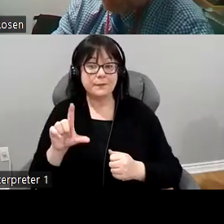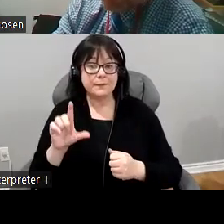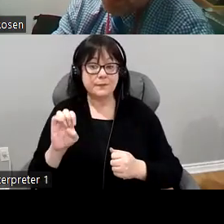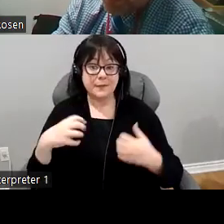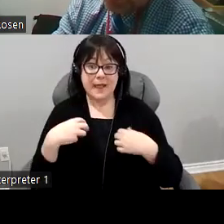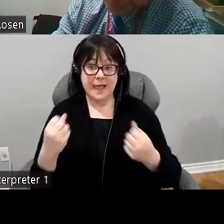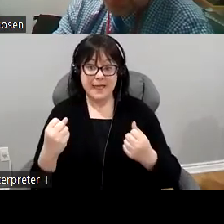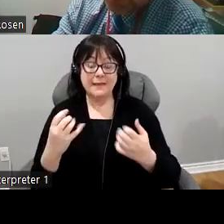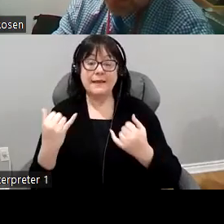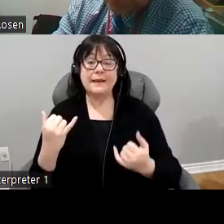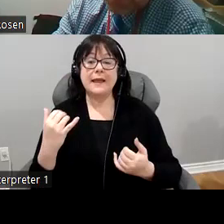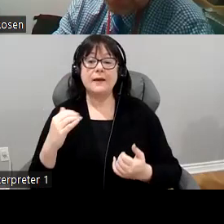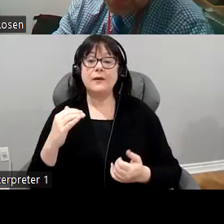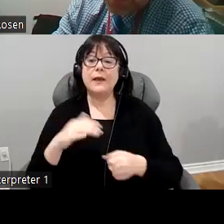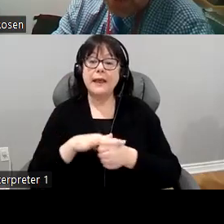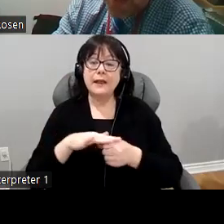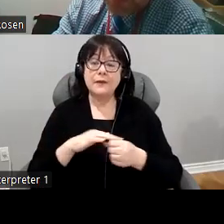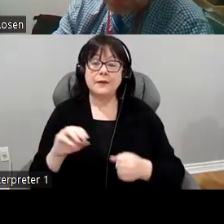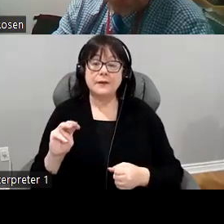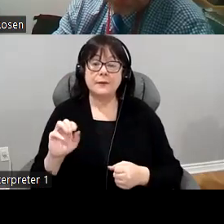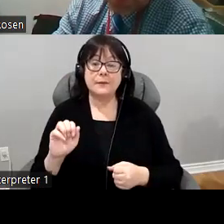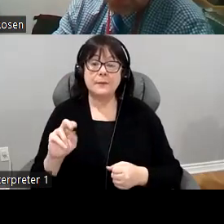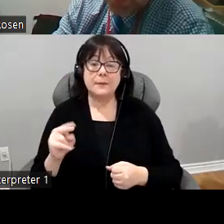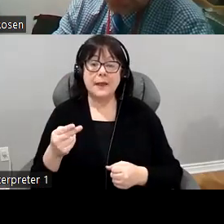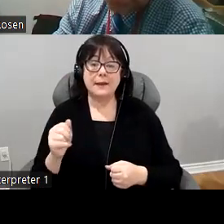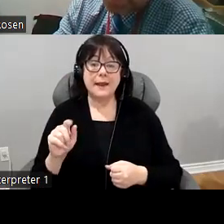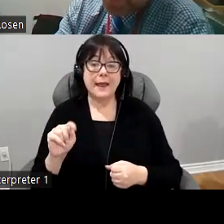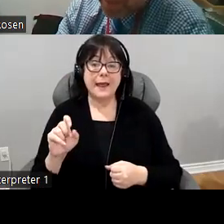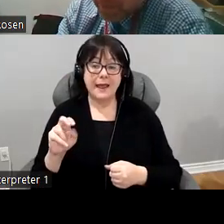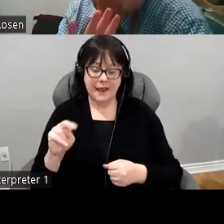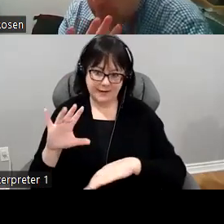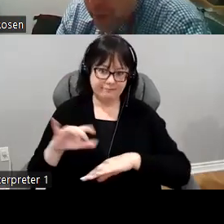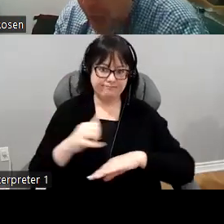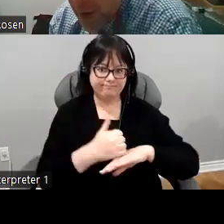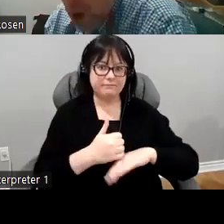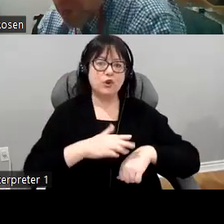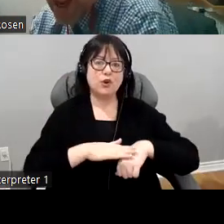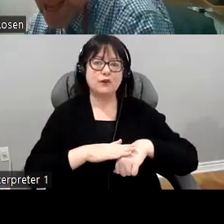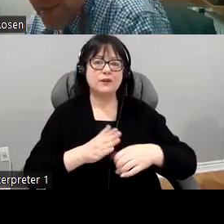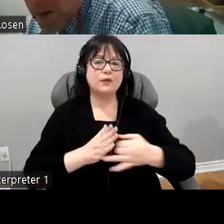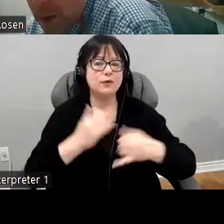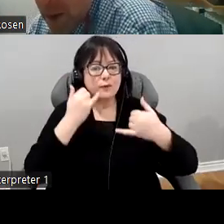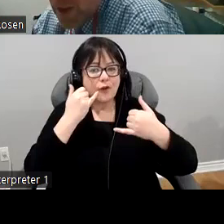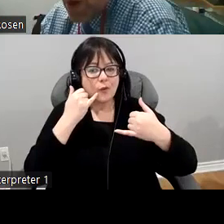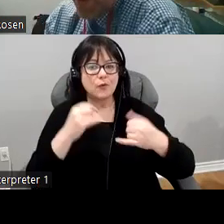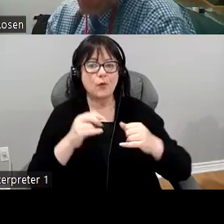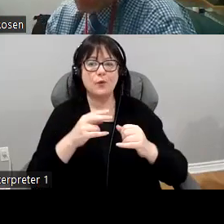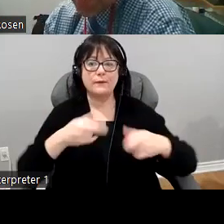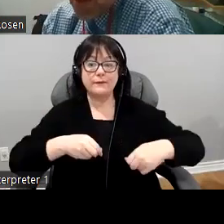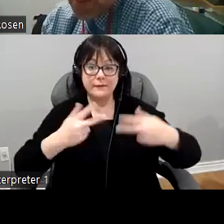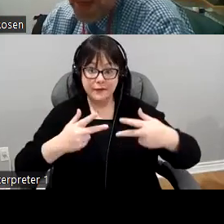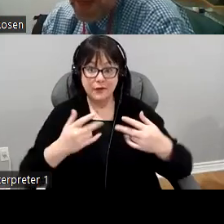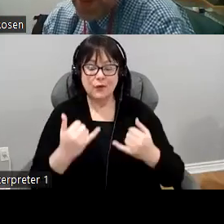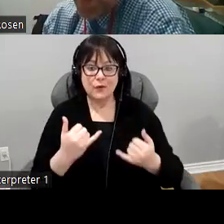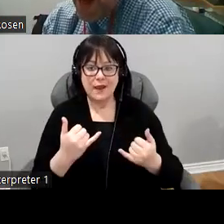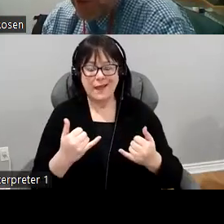now doing telehealth consultations at that institution as well. I know that even going at